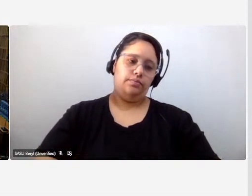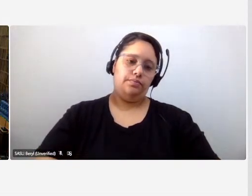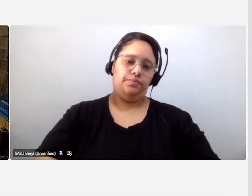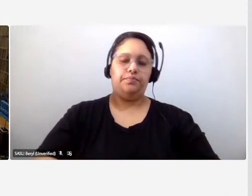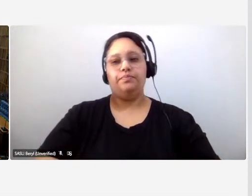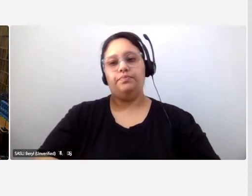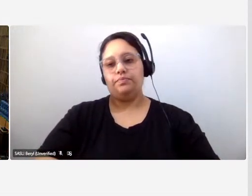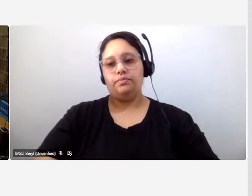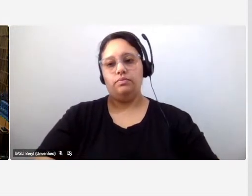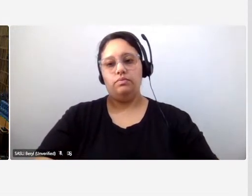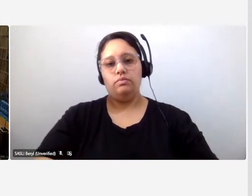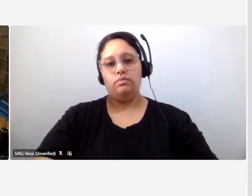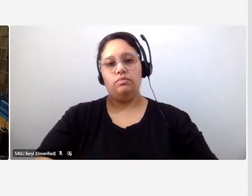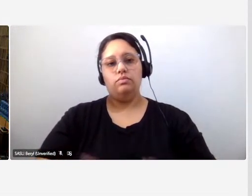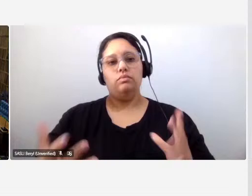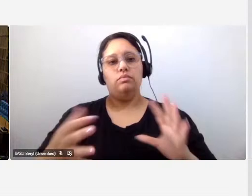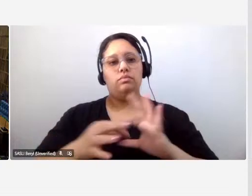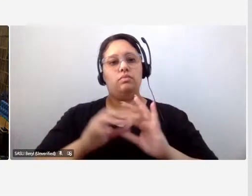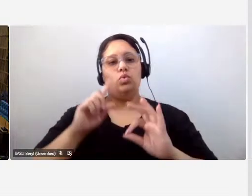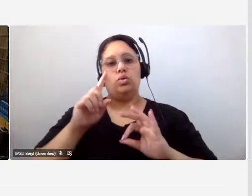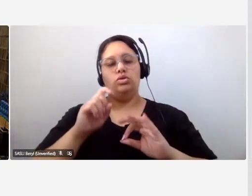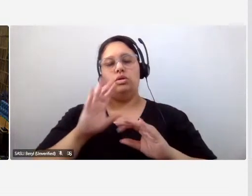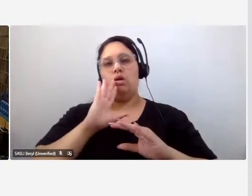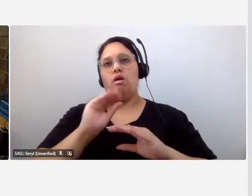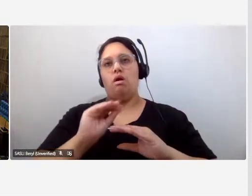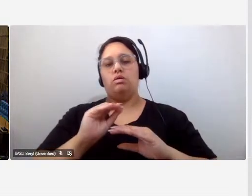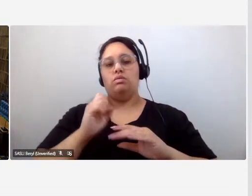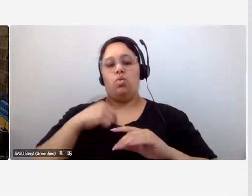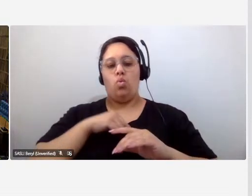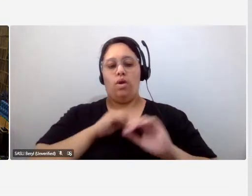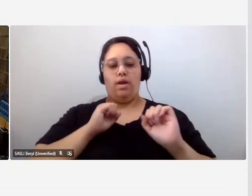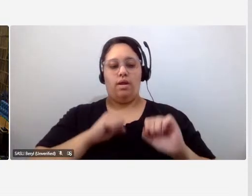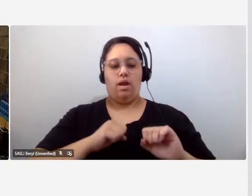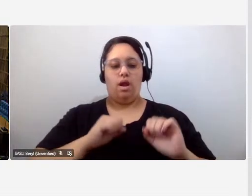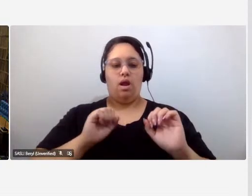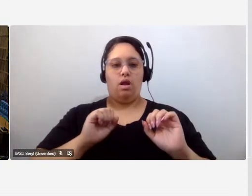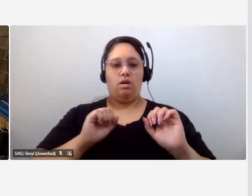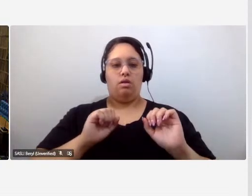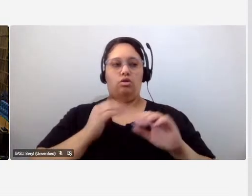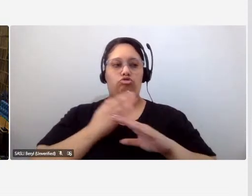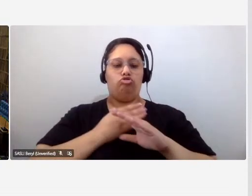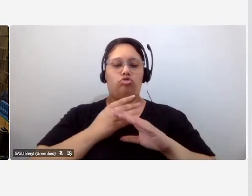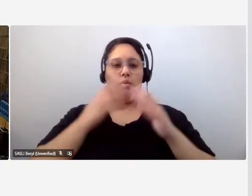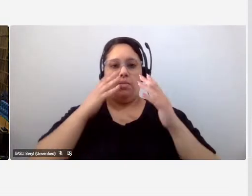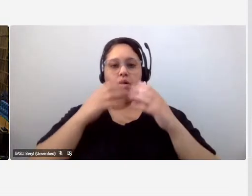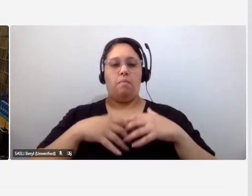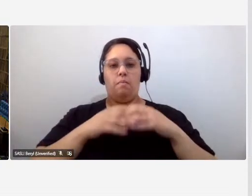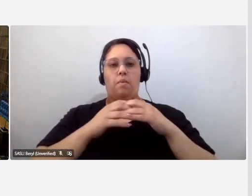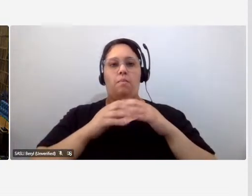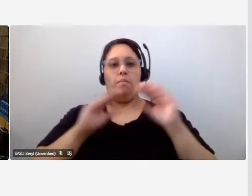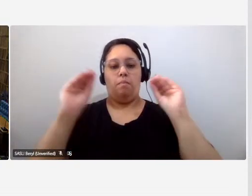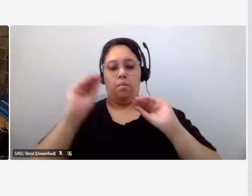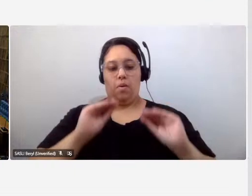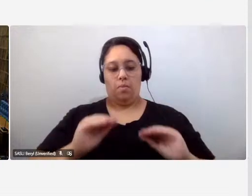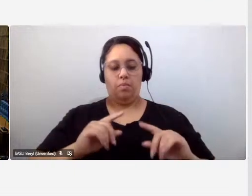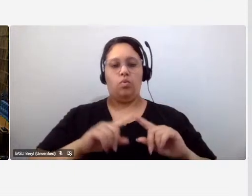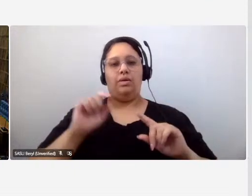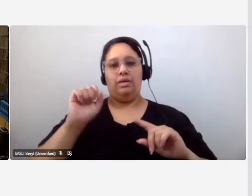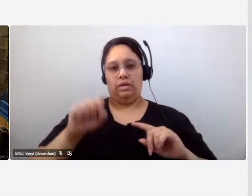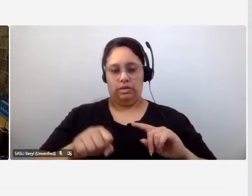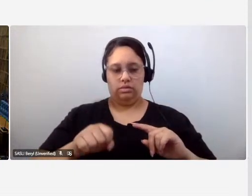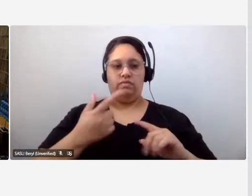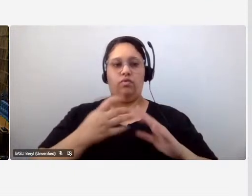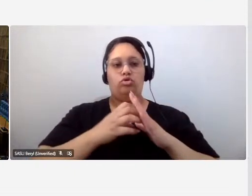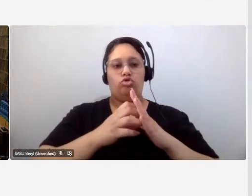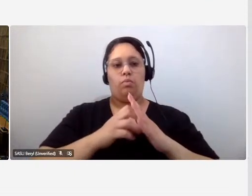So, Chair, in regard to the question that was asked, are we able to quantify the jobs created? So, yes, for